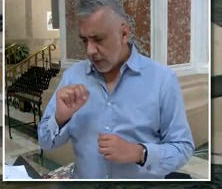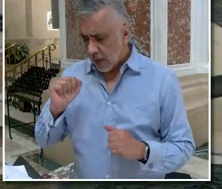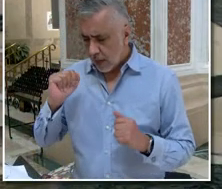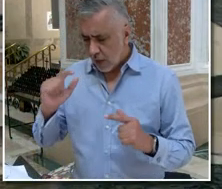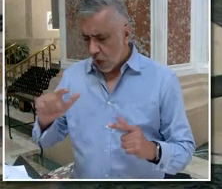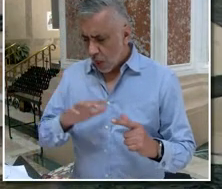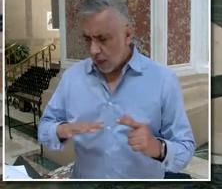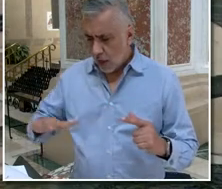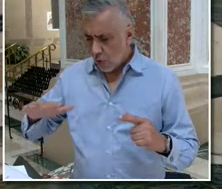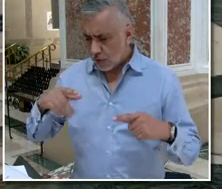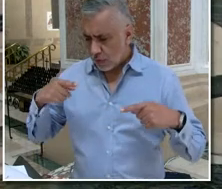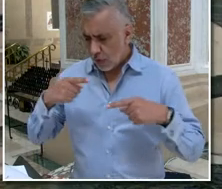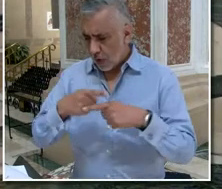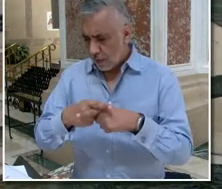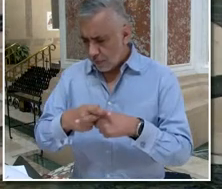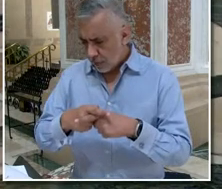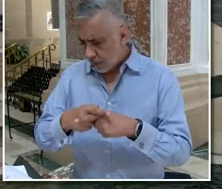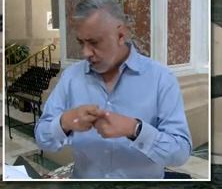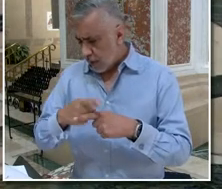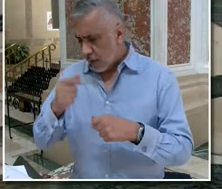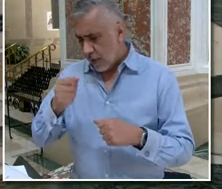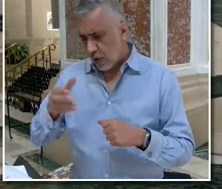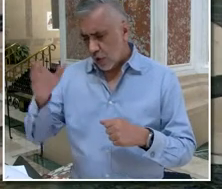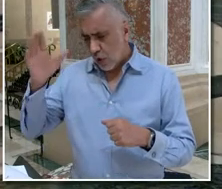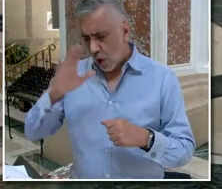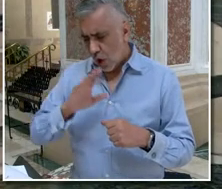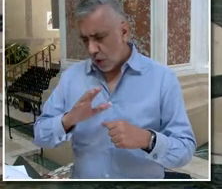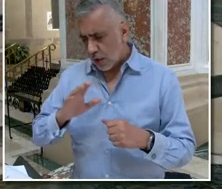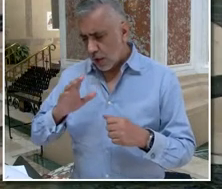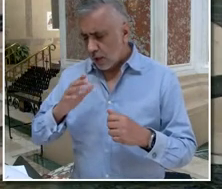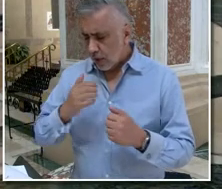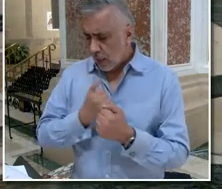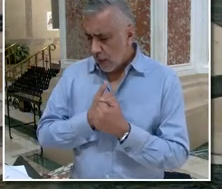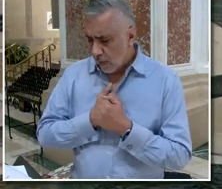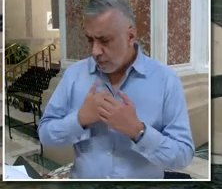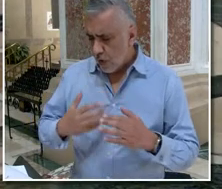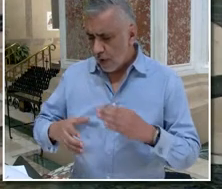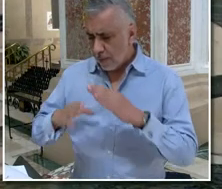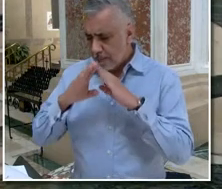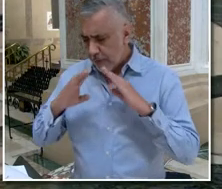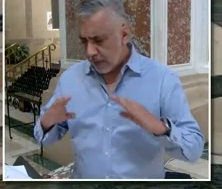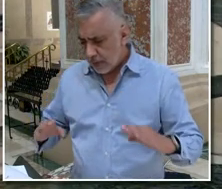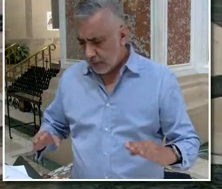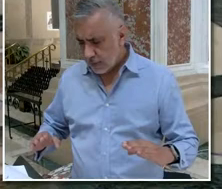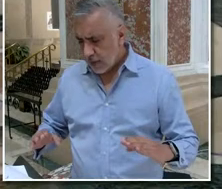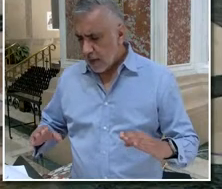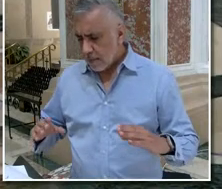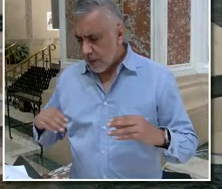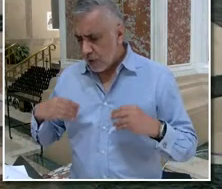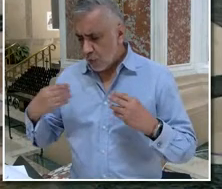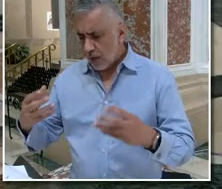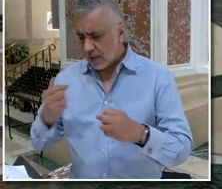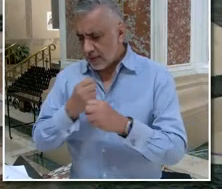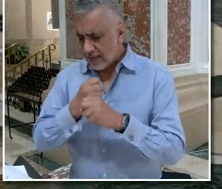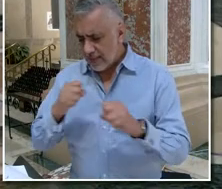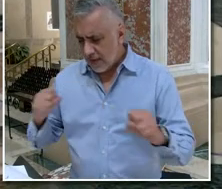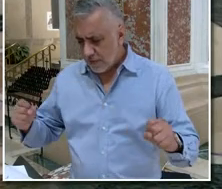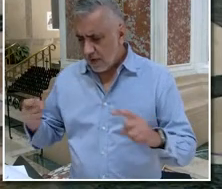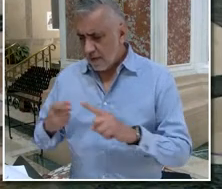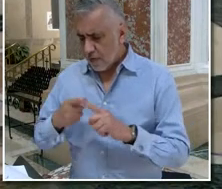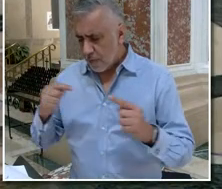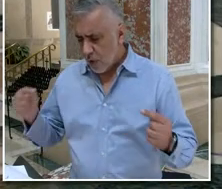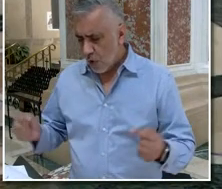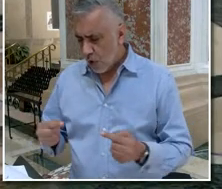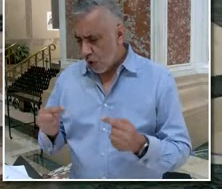areas of conflict, that God, the author and lover of peace, may grant them safety from